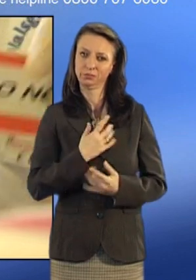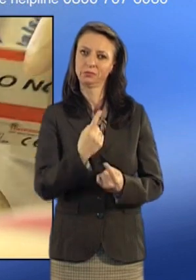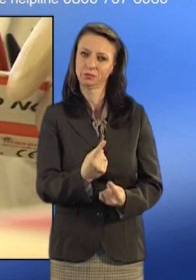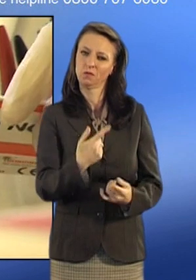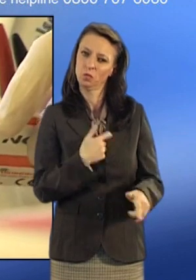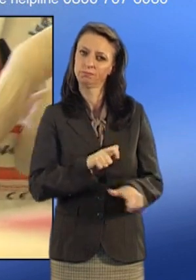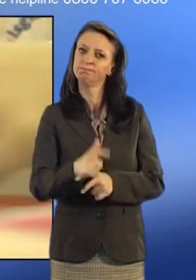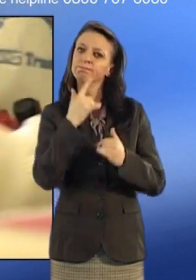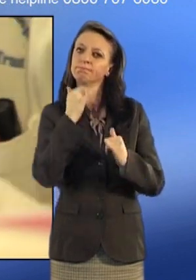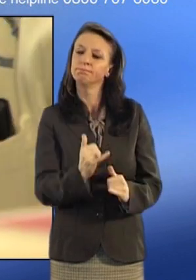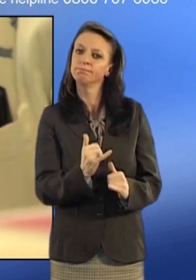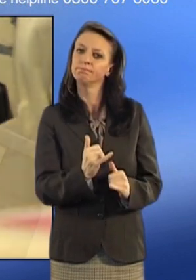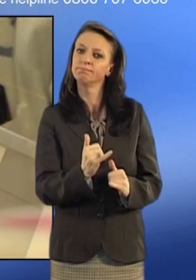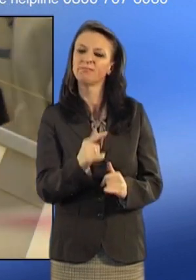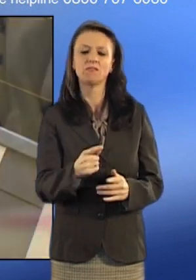kit.